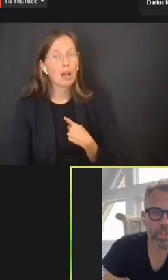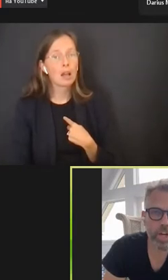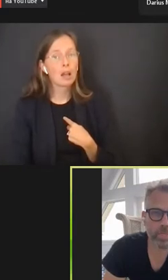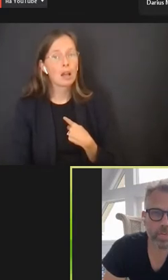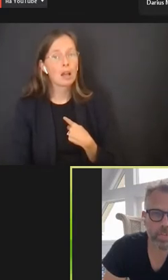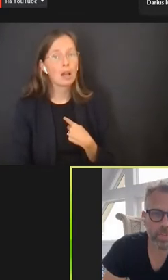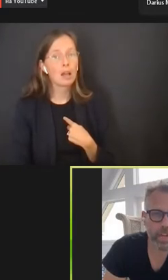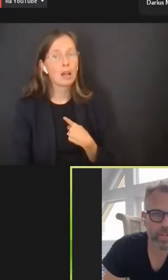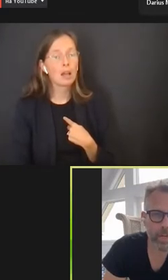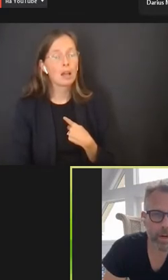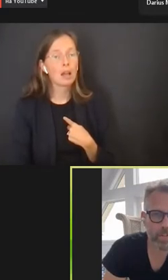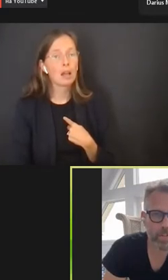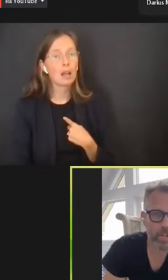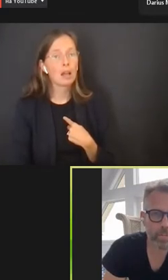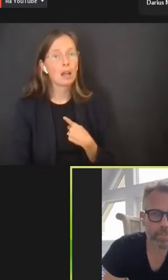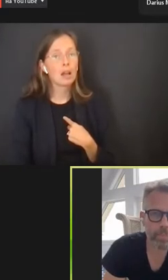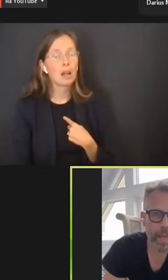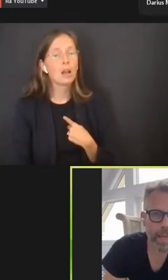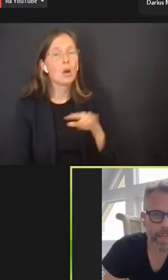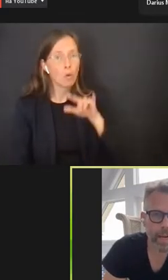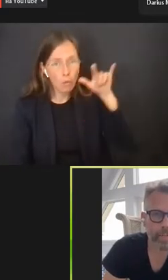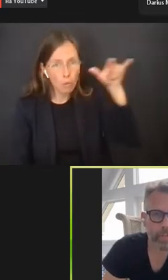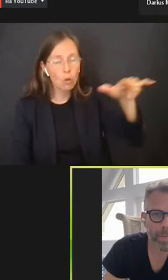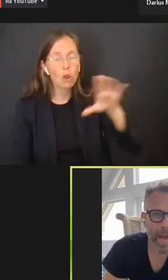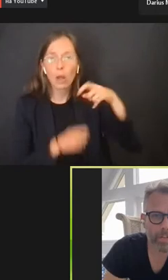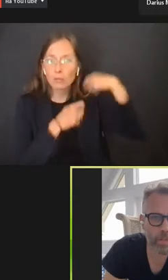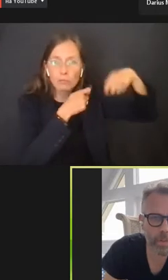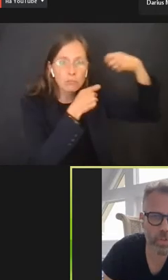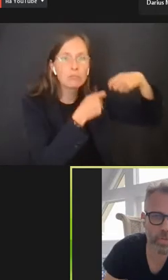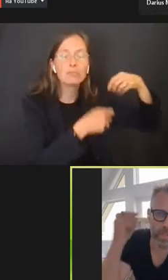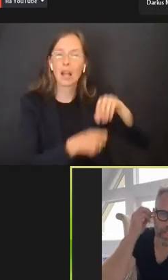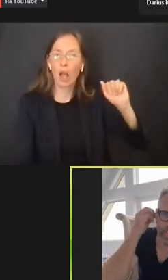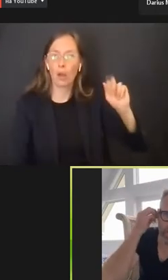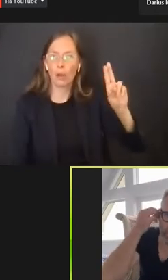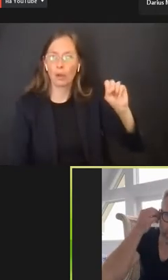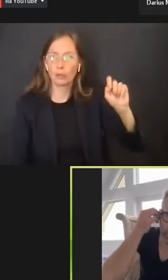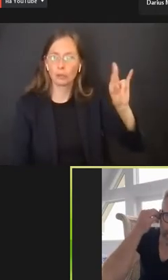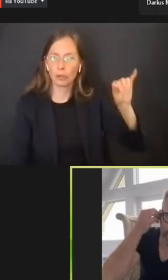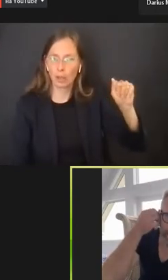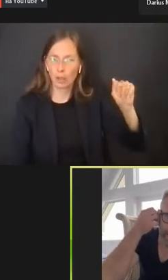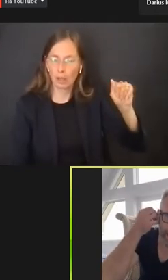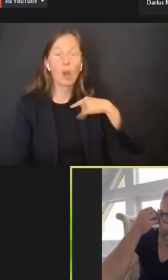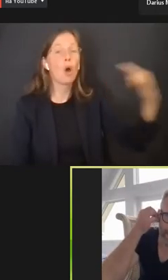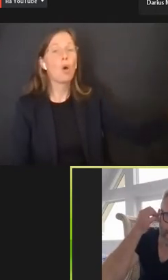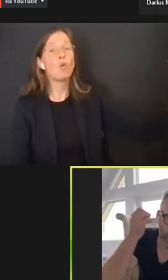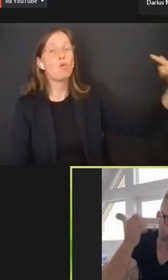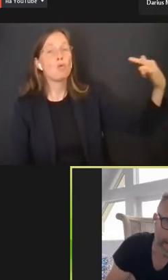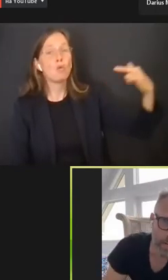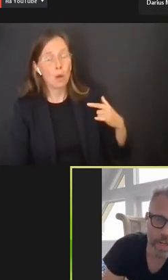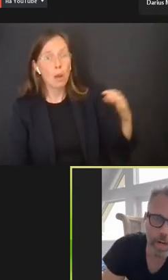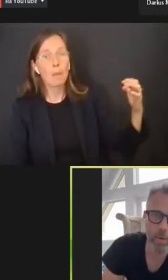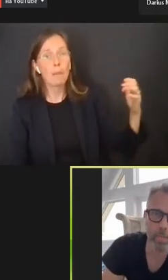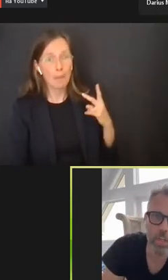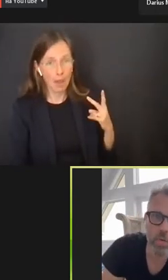I flew and shot some footage for that film in Austria. And I flew back from Austria to the East Coast via LA, and I didn't get off